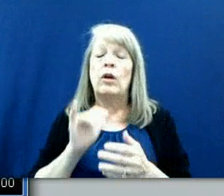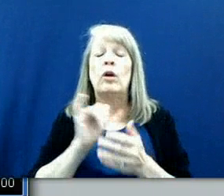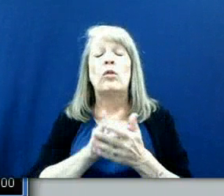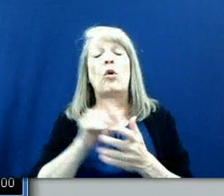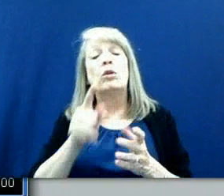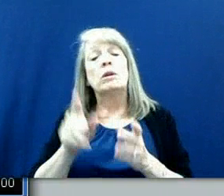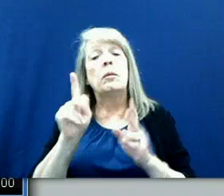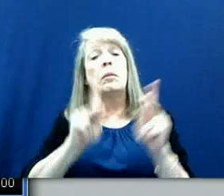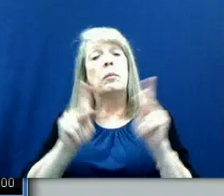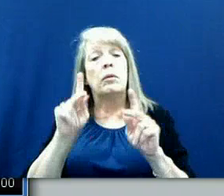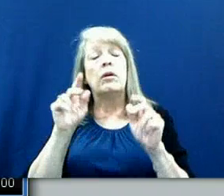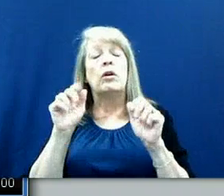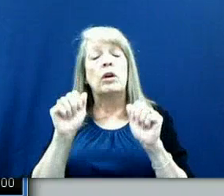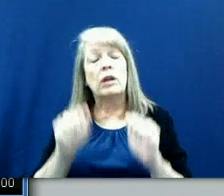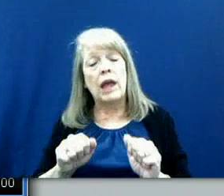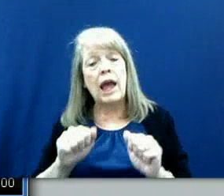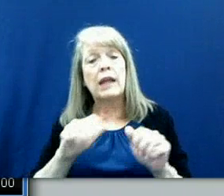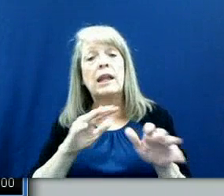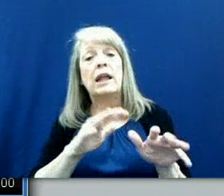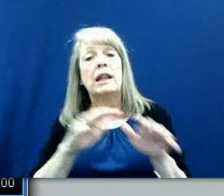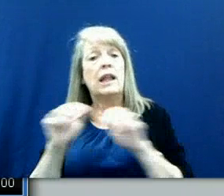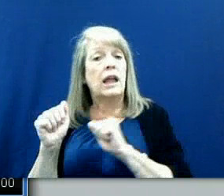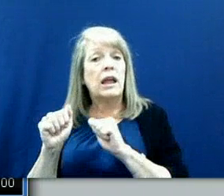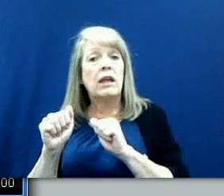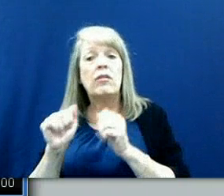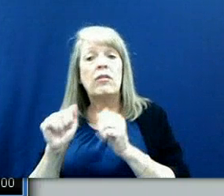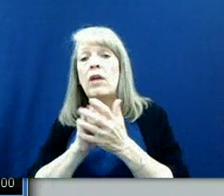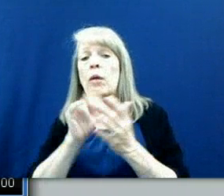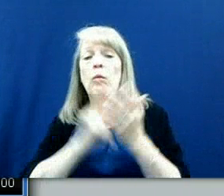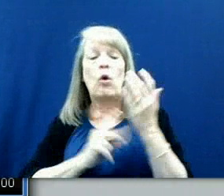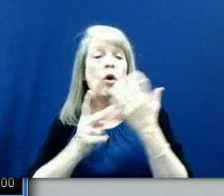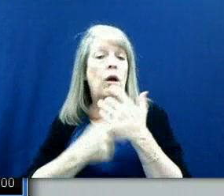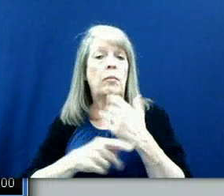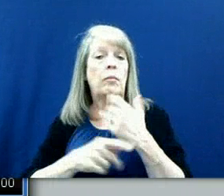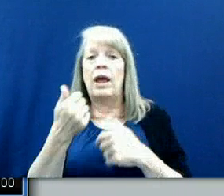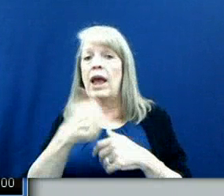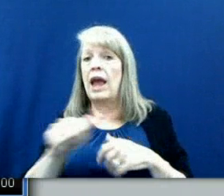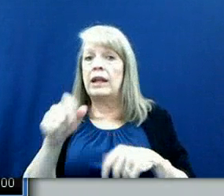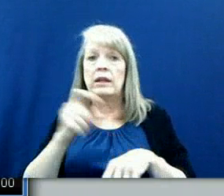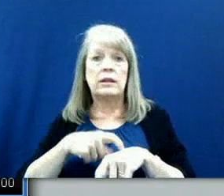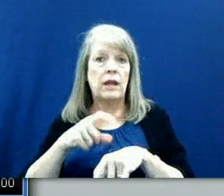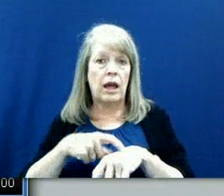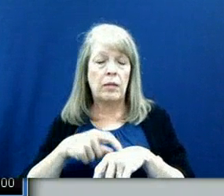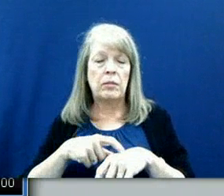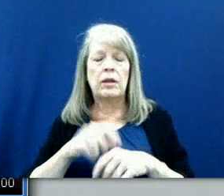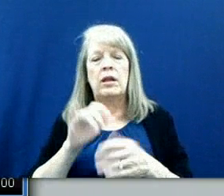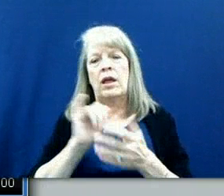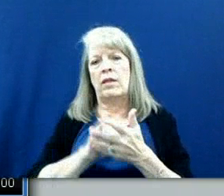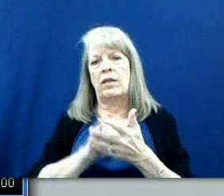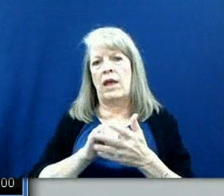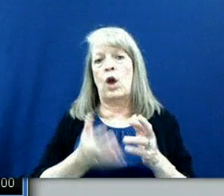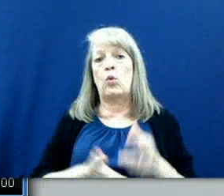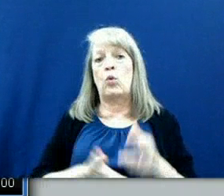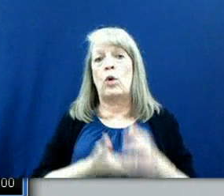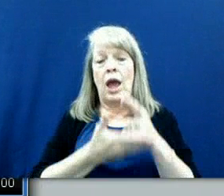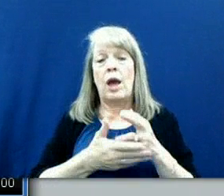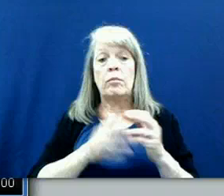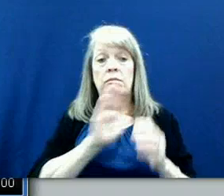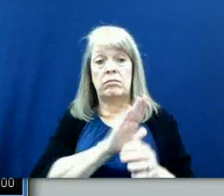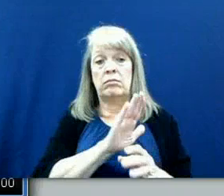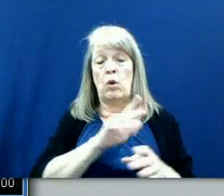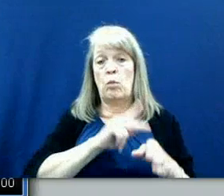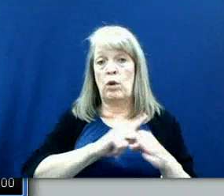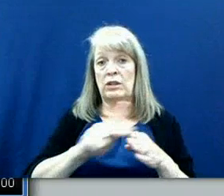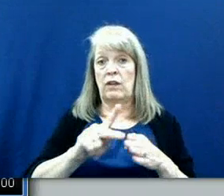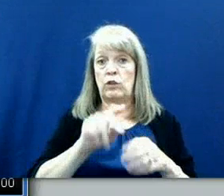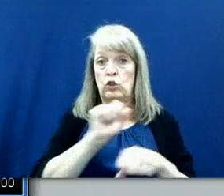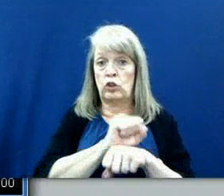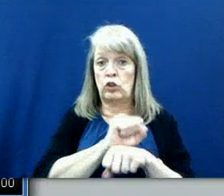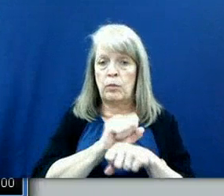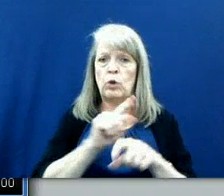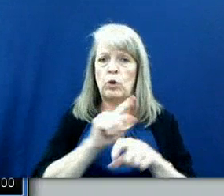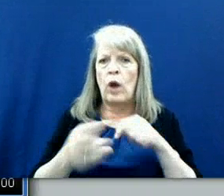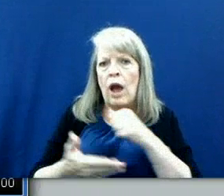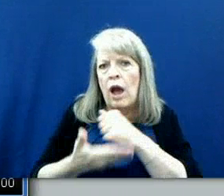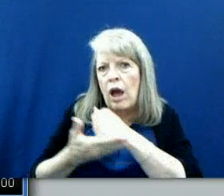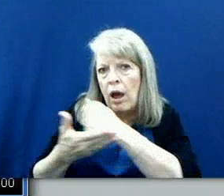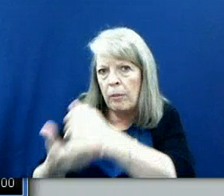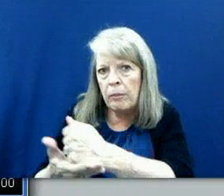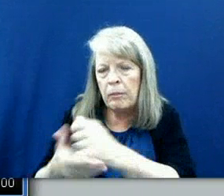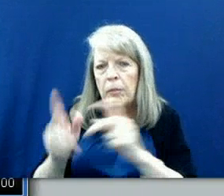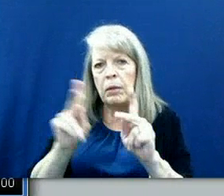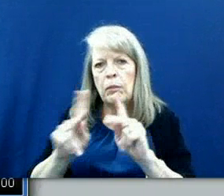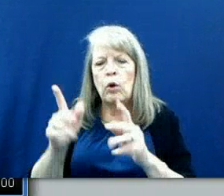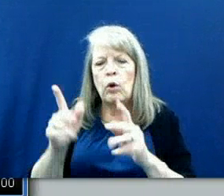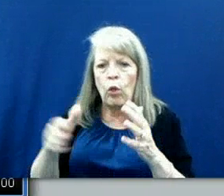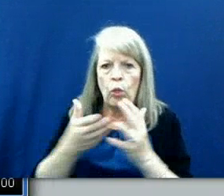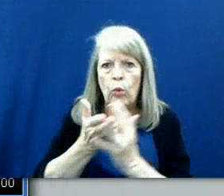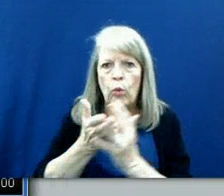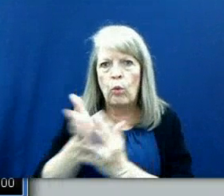Individuals may exit or leave the program at any time. The rehabilitation professional's job is to navigate individuals through this